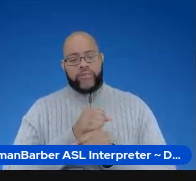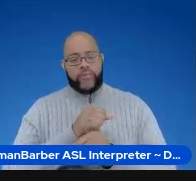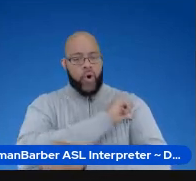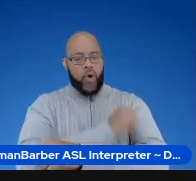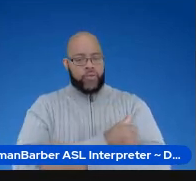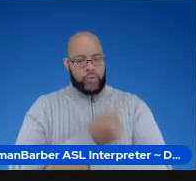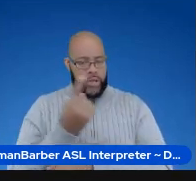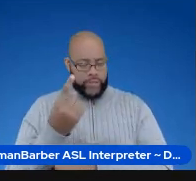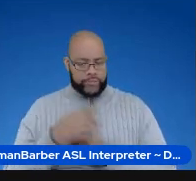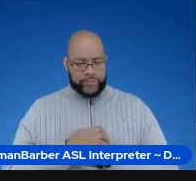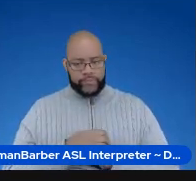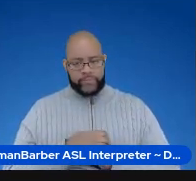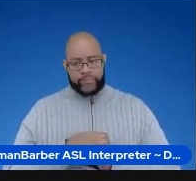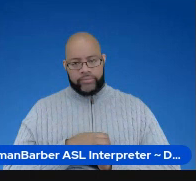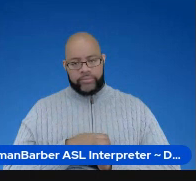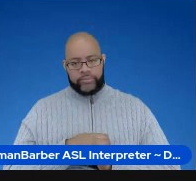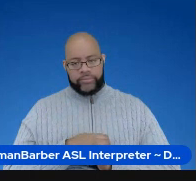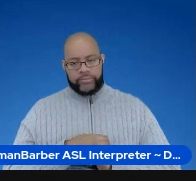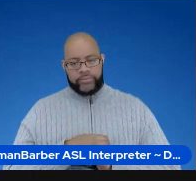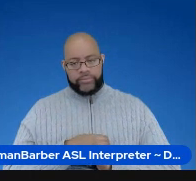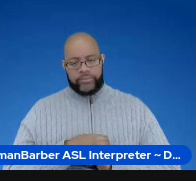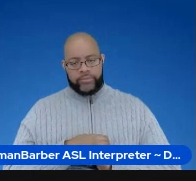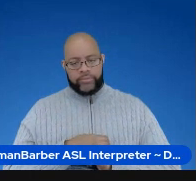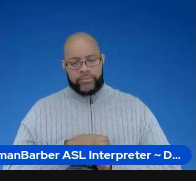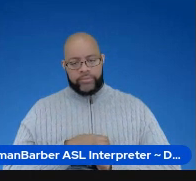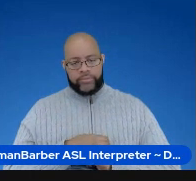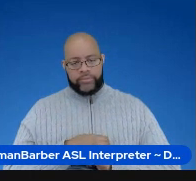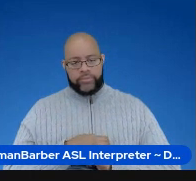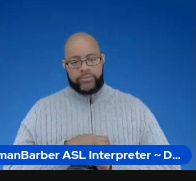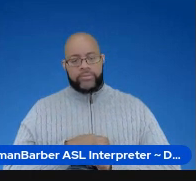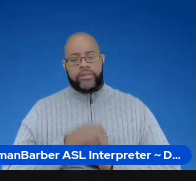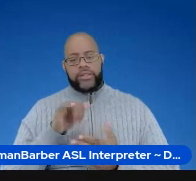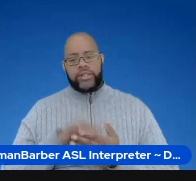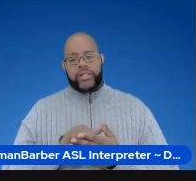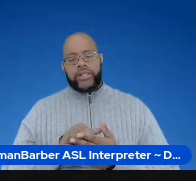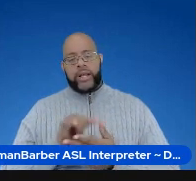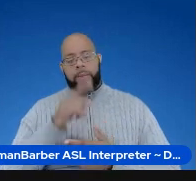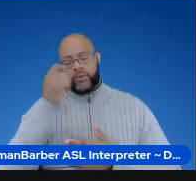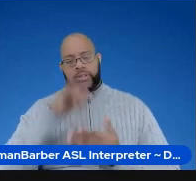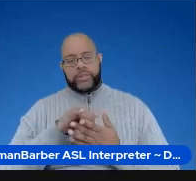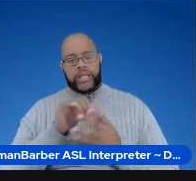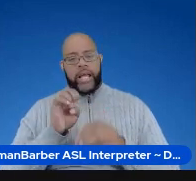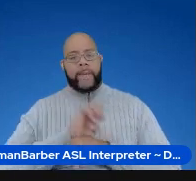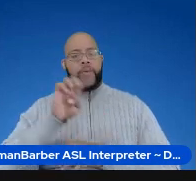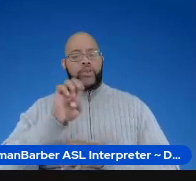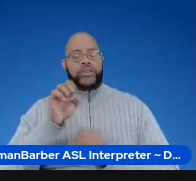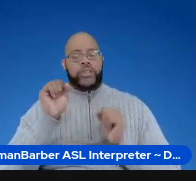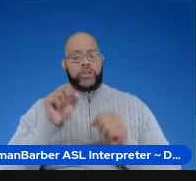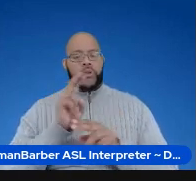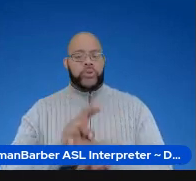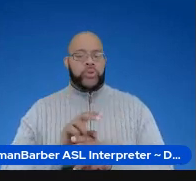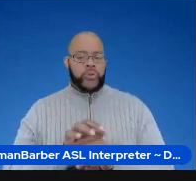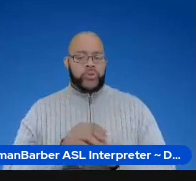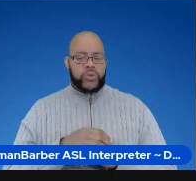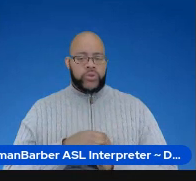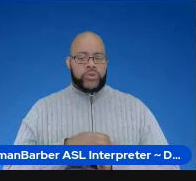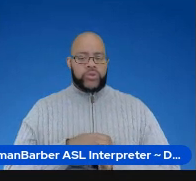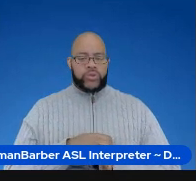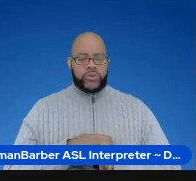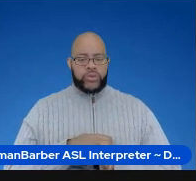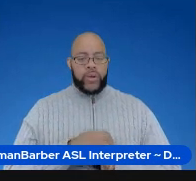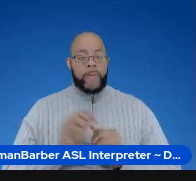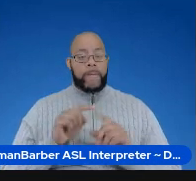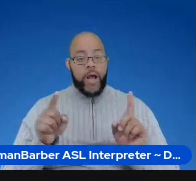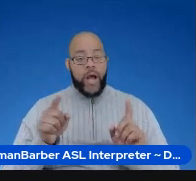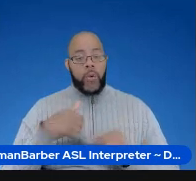authorization. An authorization was because it was an emergency, so it could be used. However, we